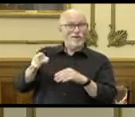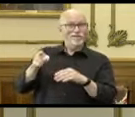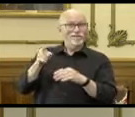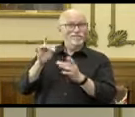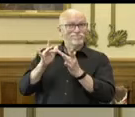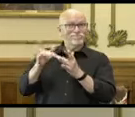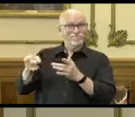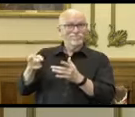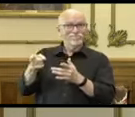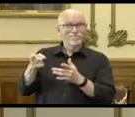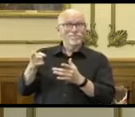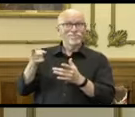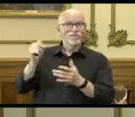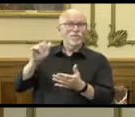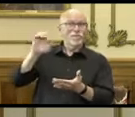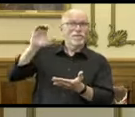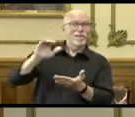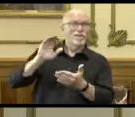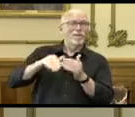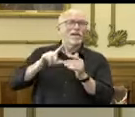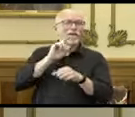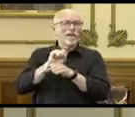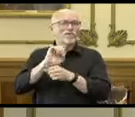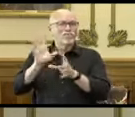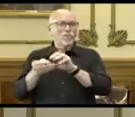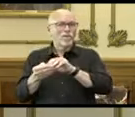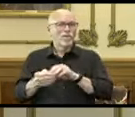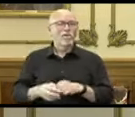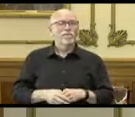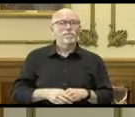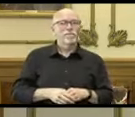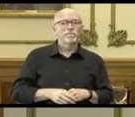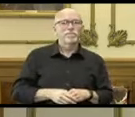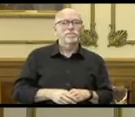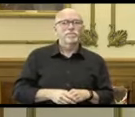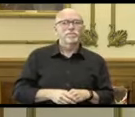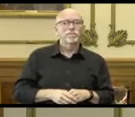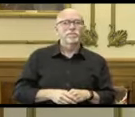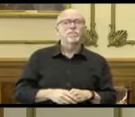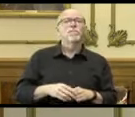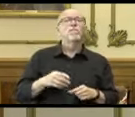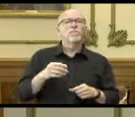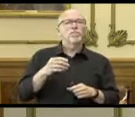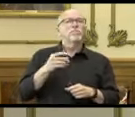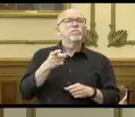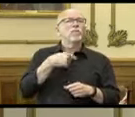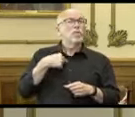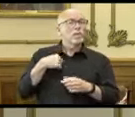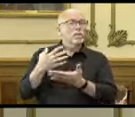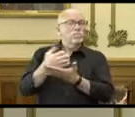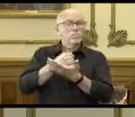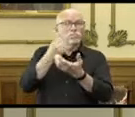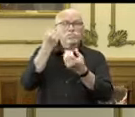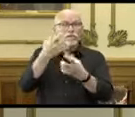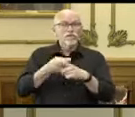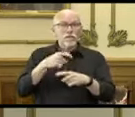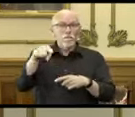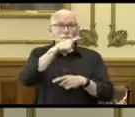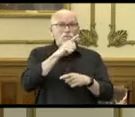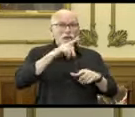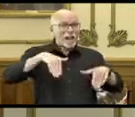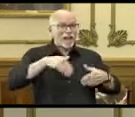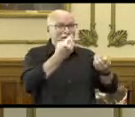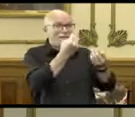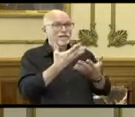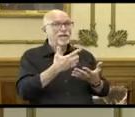data likely higher than the actual total. As we get data from facilities who have not yet submitted, we will